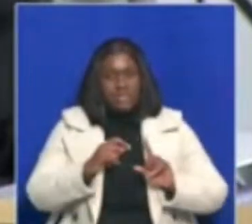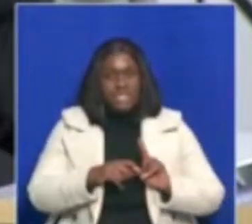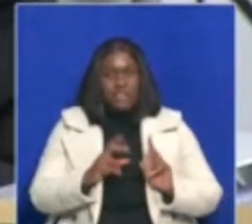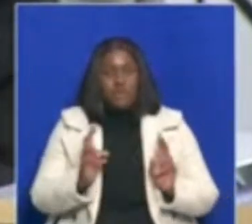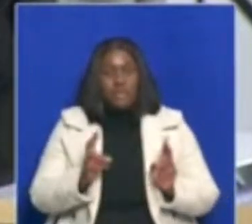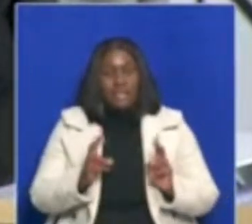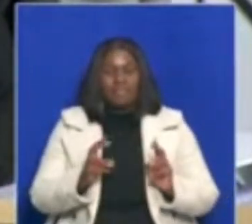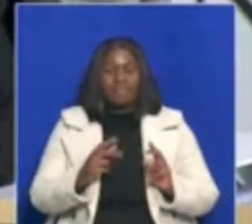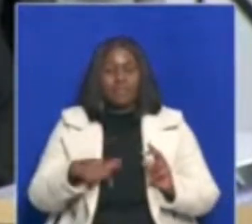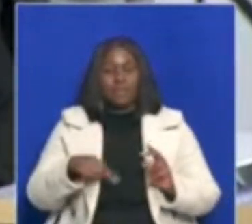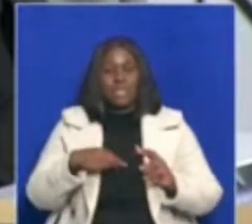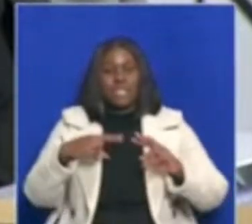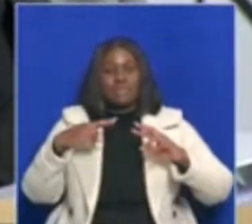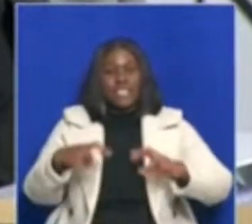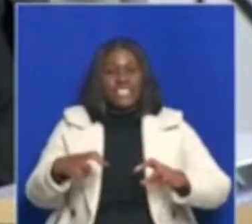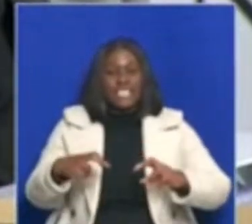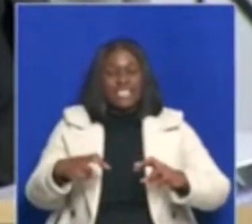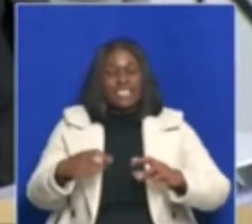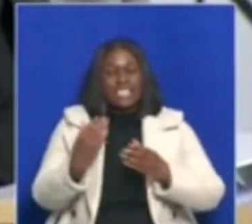investigating.